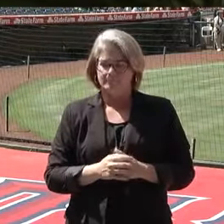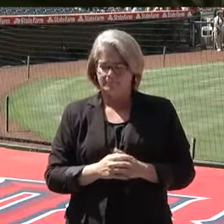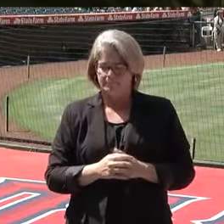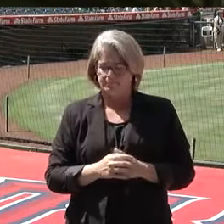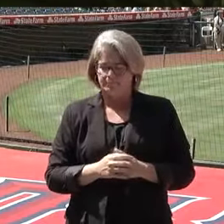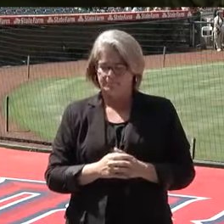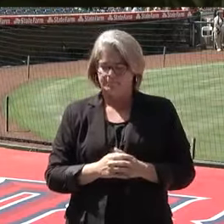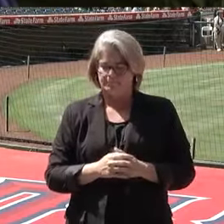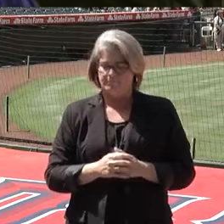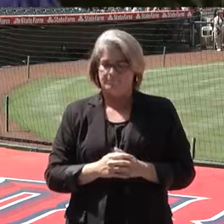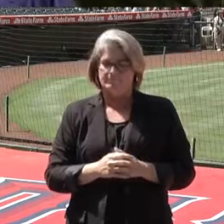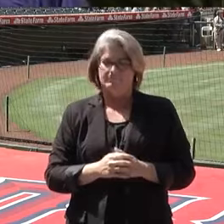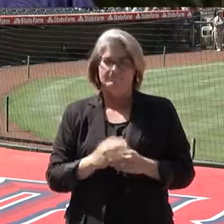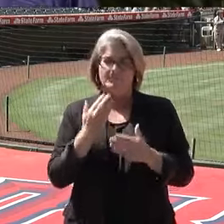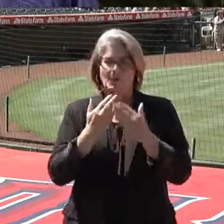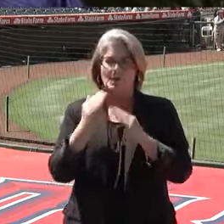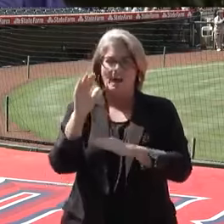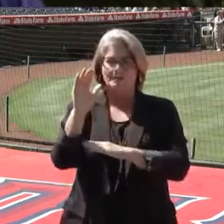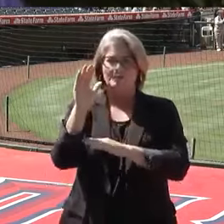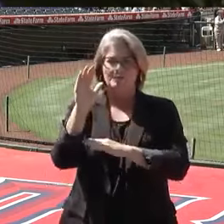Buenas tardes, Long Beach.